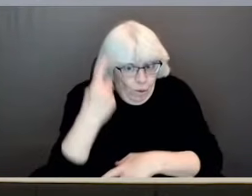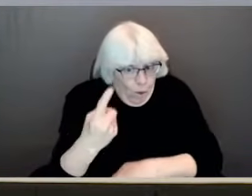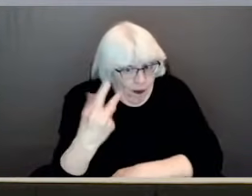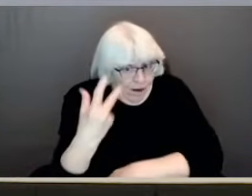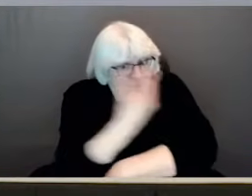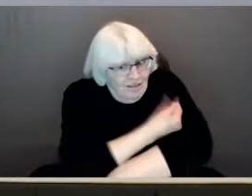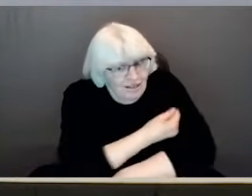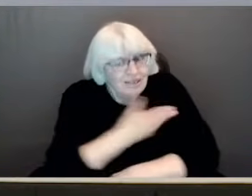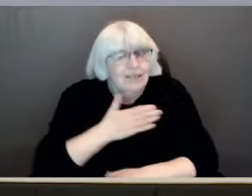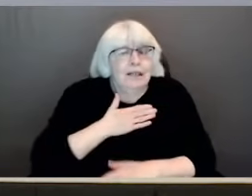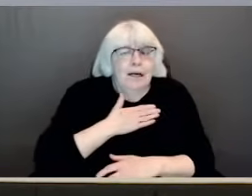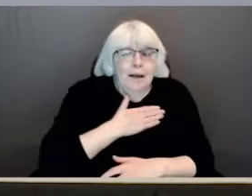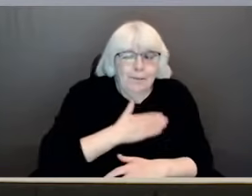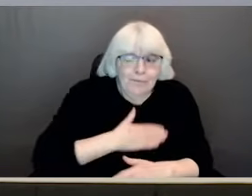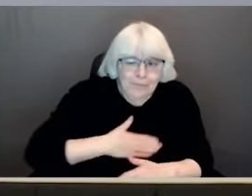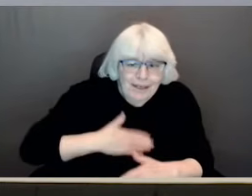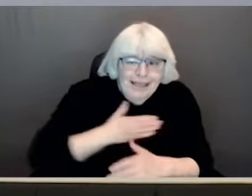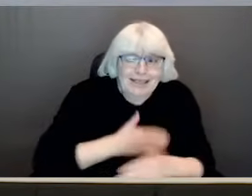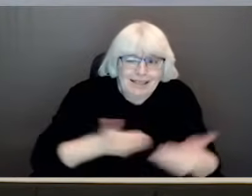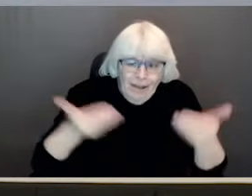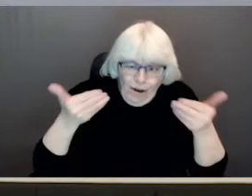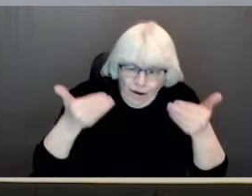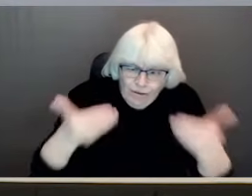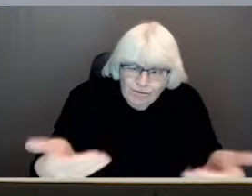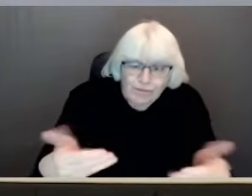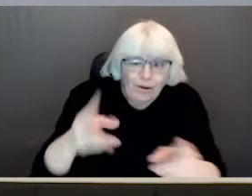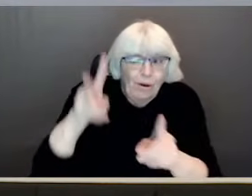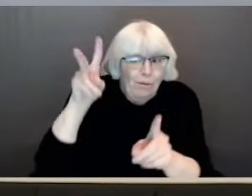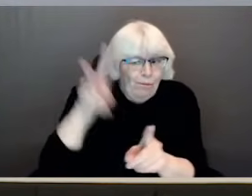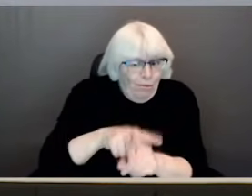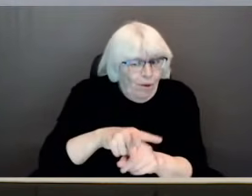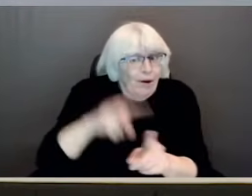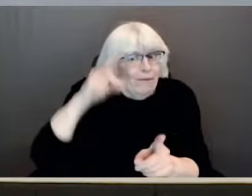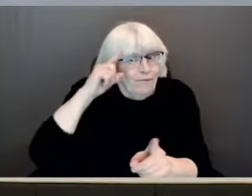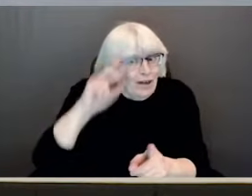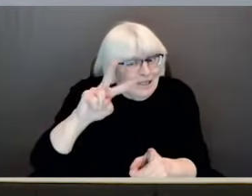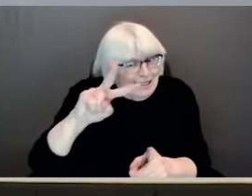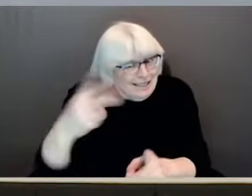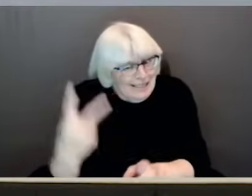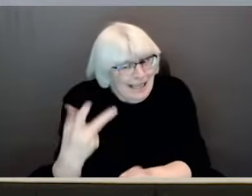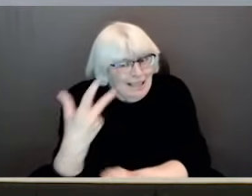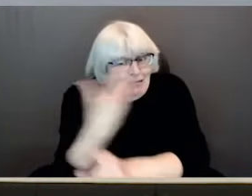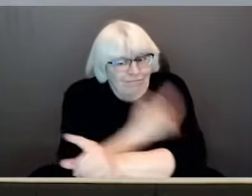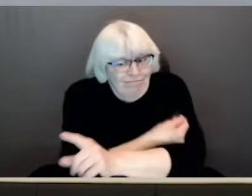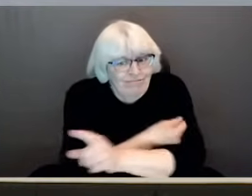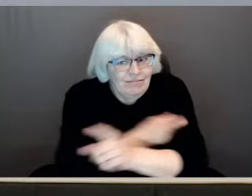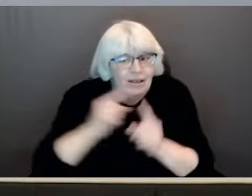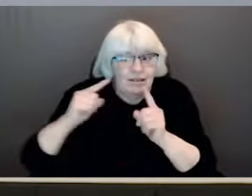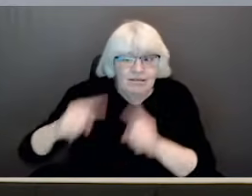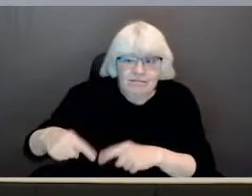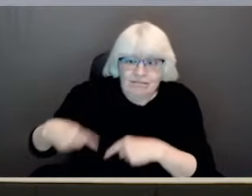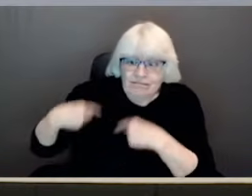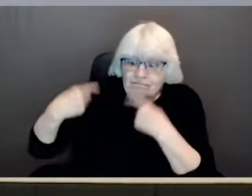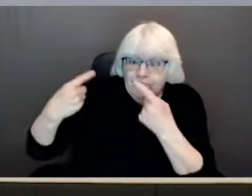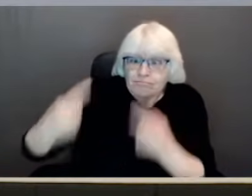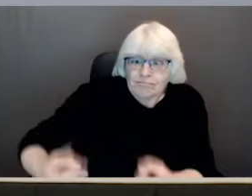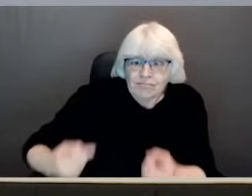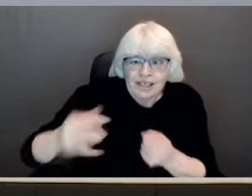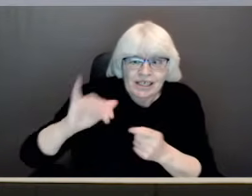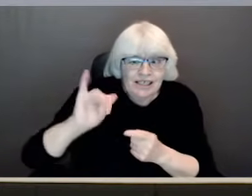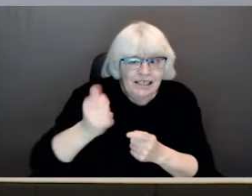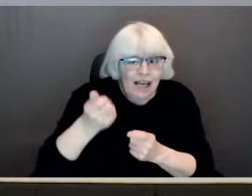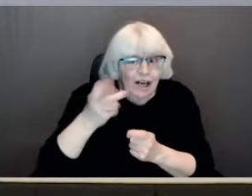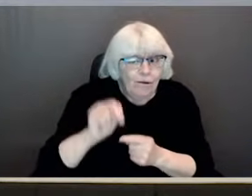Since last January, PEI has reported 220 cases of COVID-19, and 81% of them were not